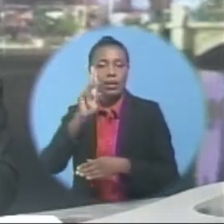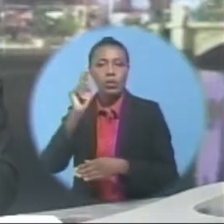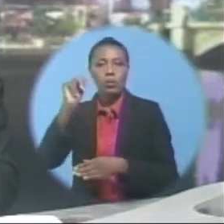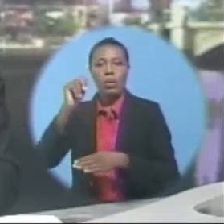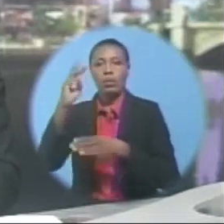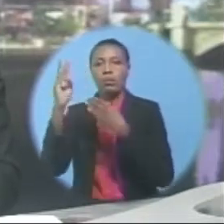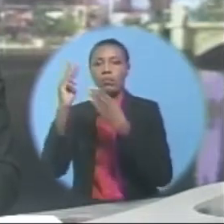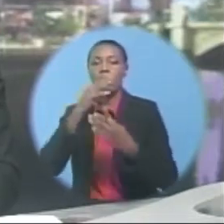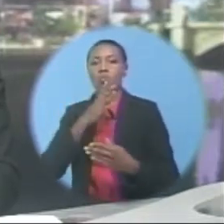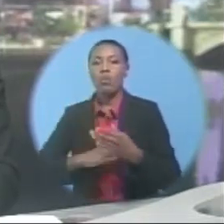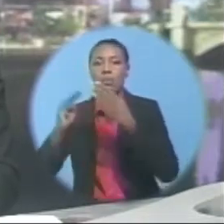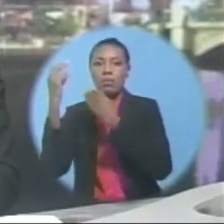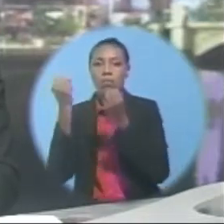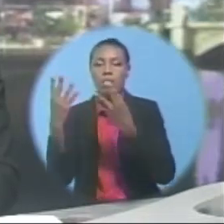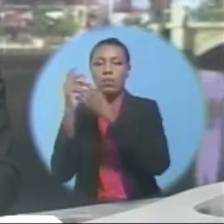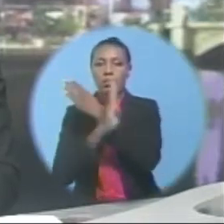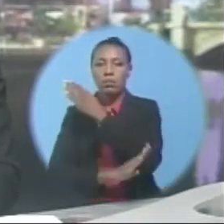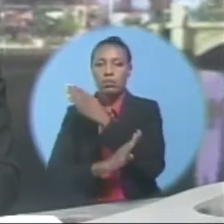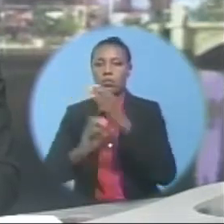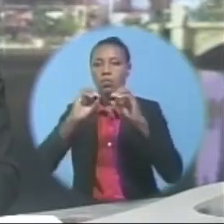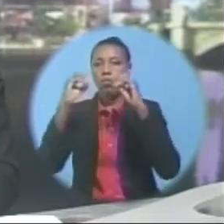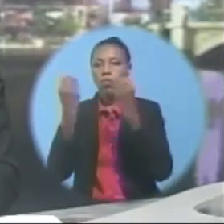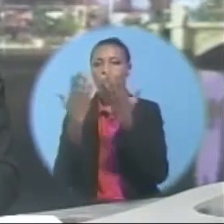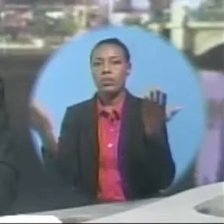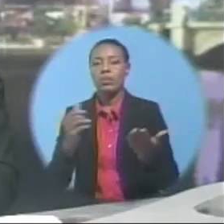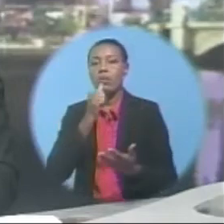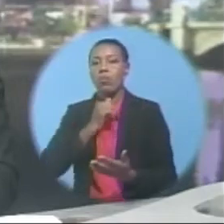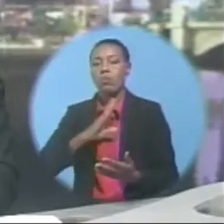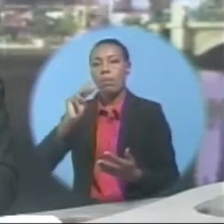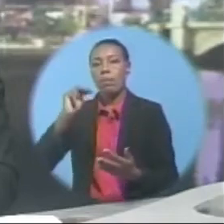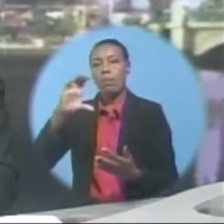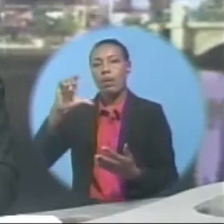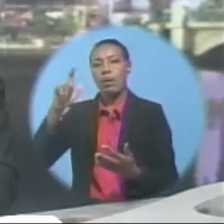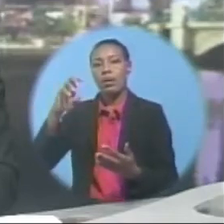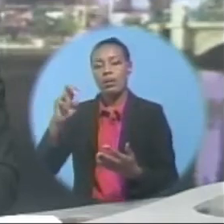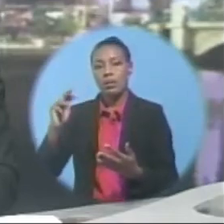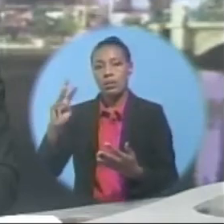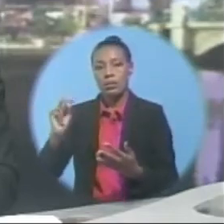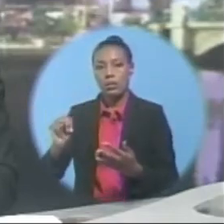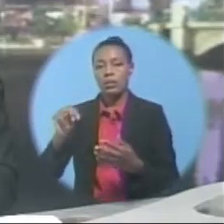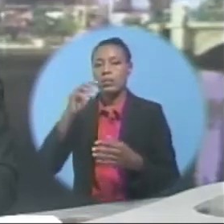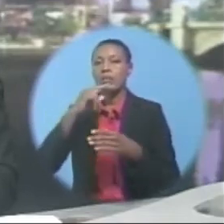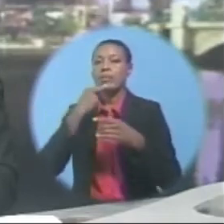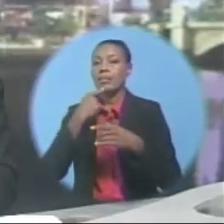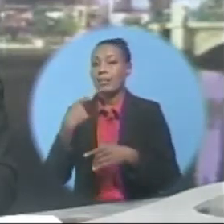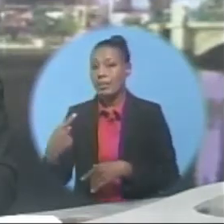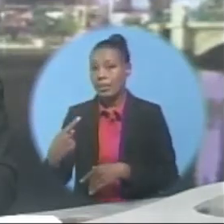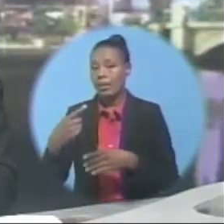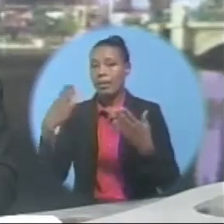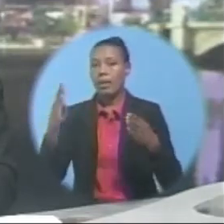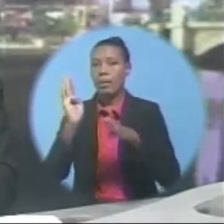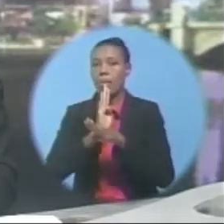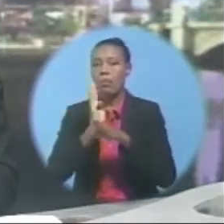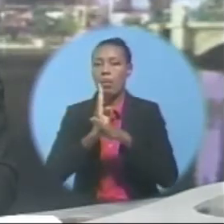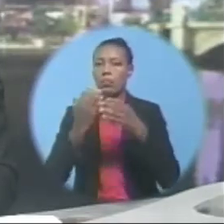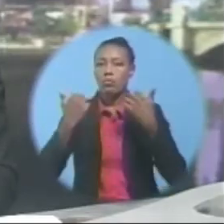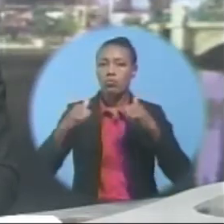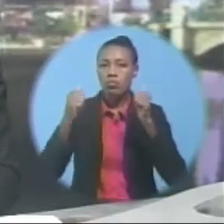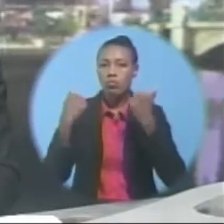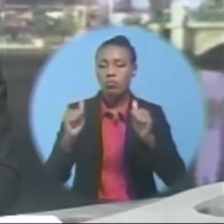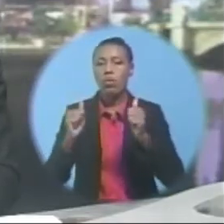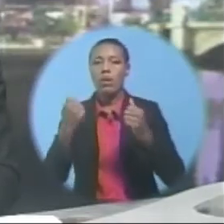in Barbados, Mary McLean. Prime Minister Stewart highlighted Barbados's efforts to address the issue of violence against